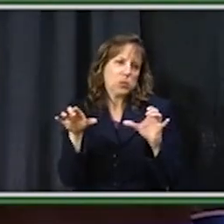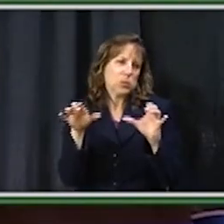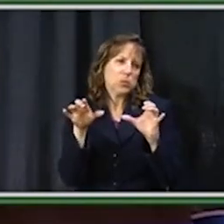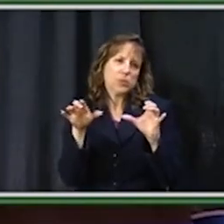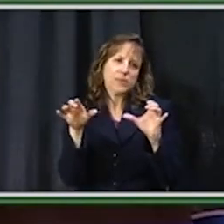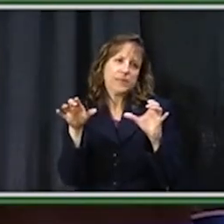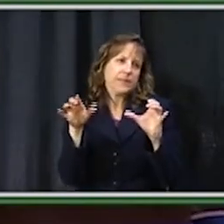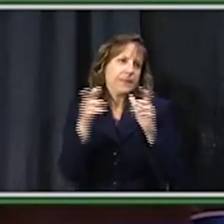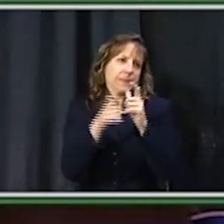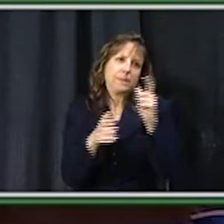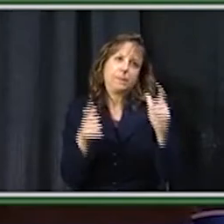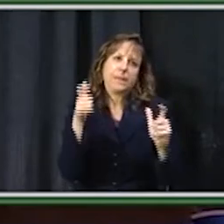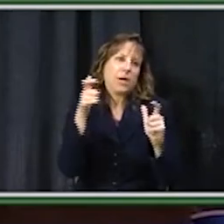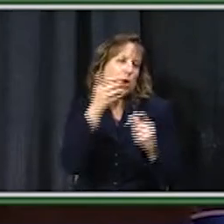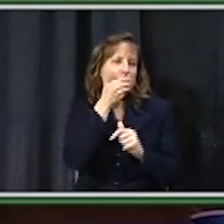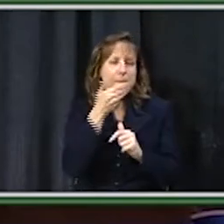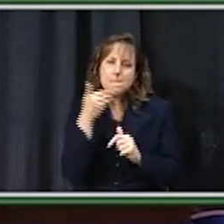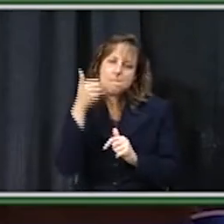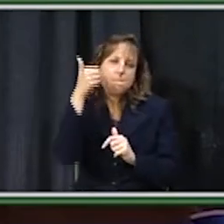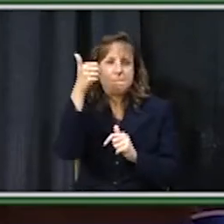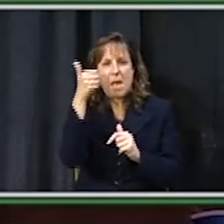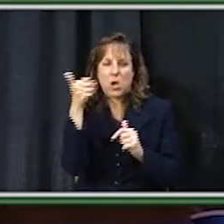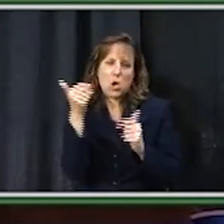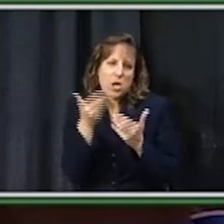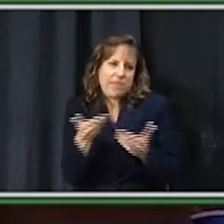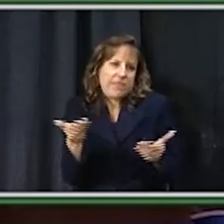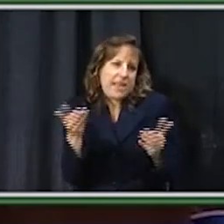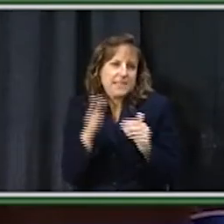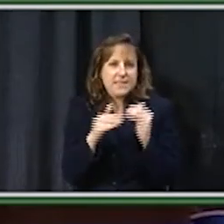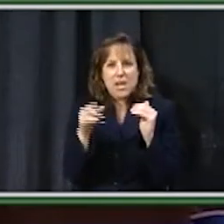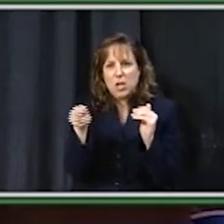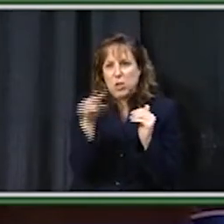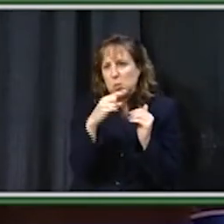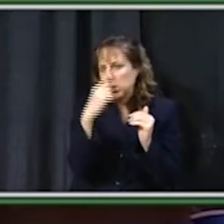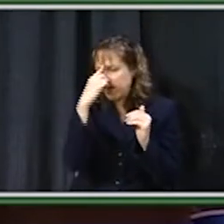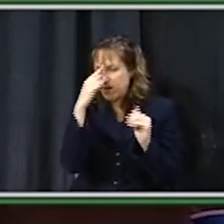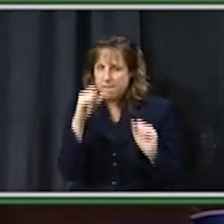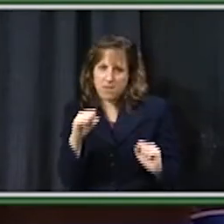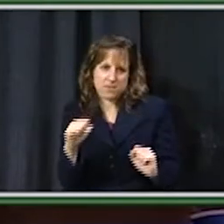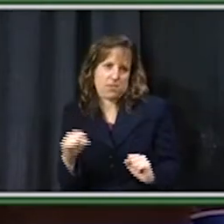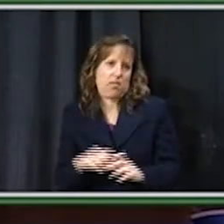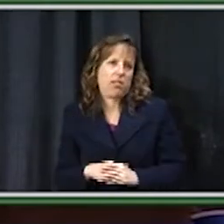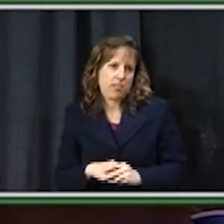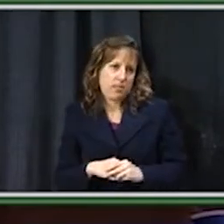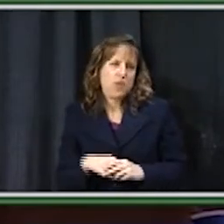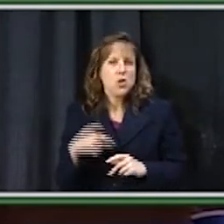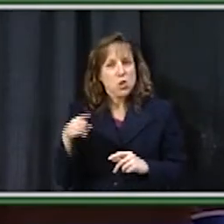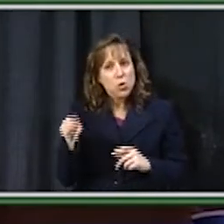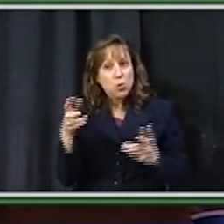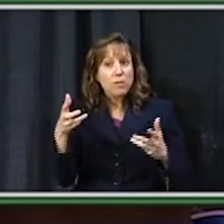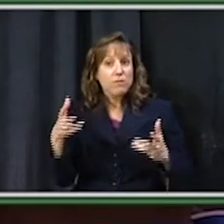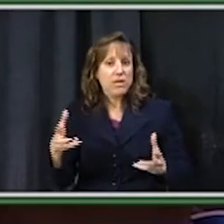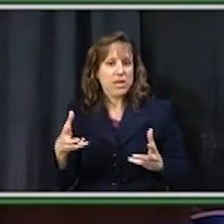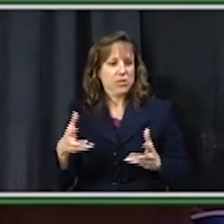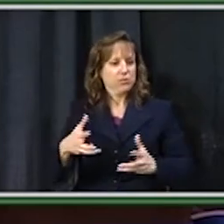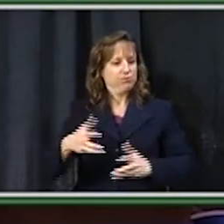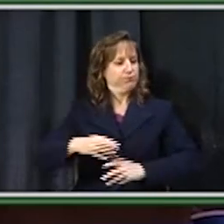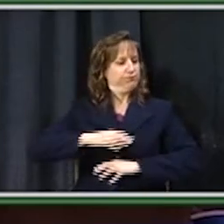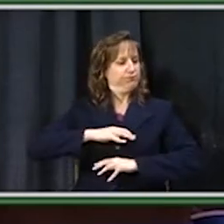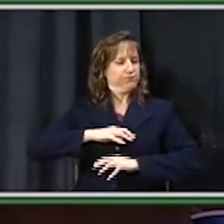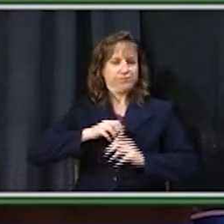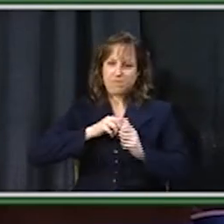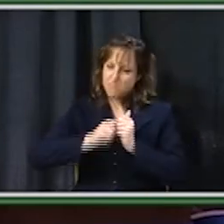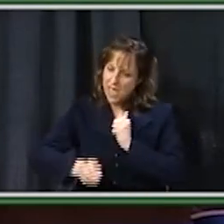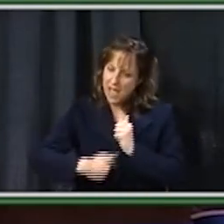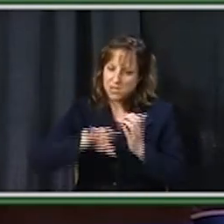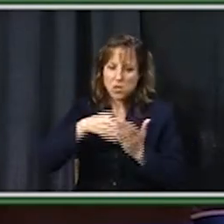much greater, and much more important than you ever thought possible. You've already met every challenge and you've earned the right to